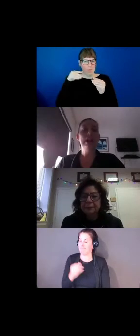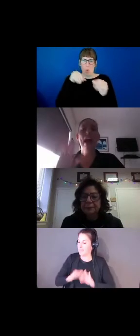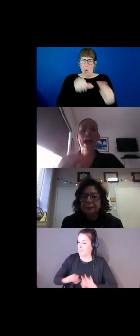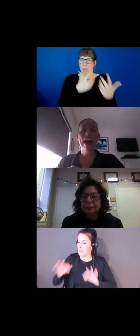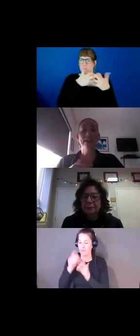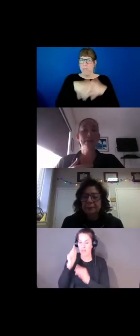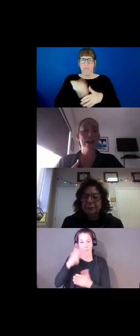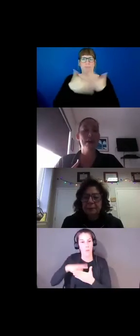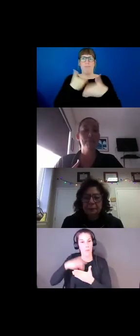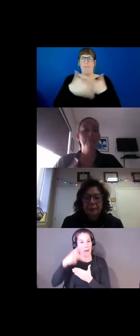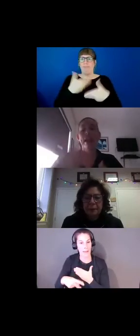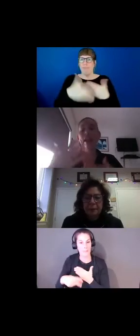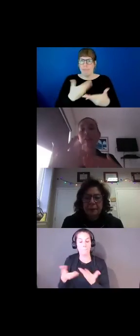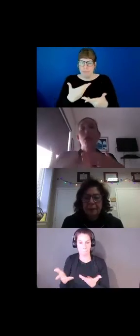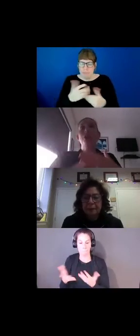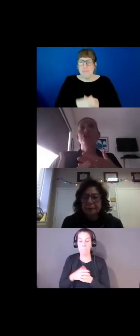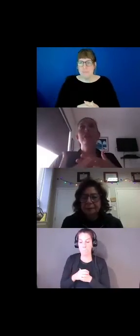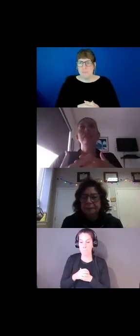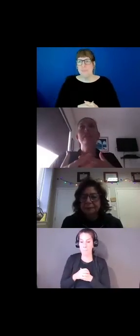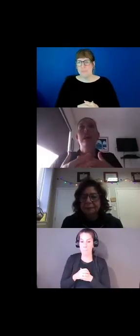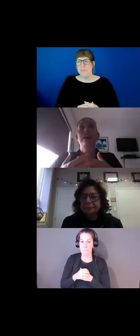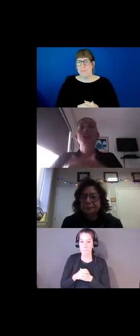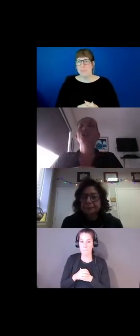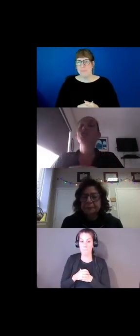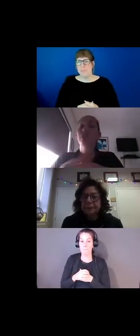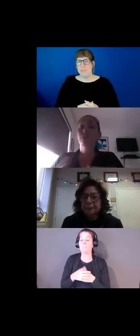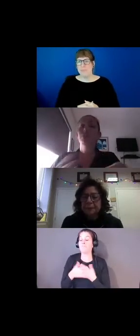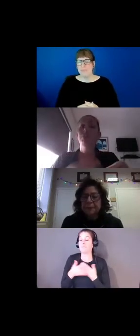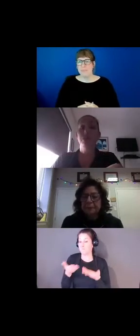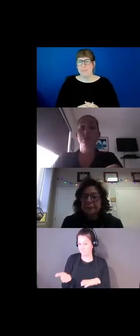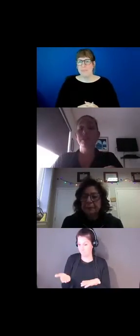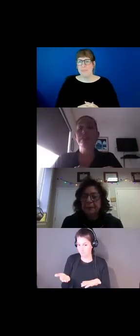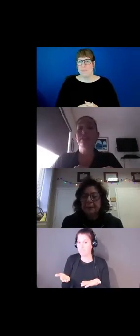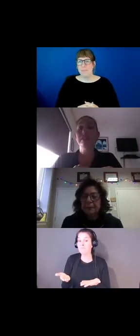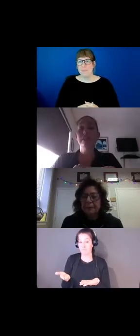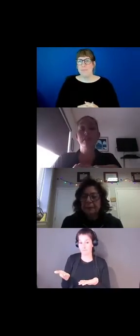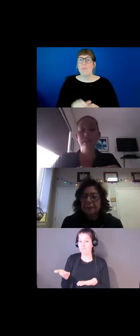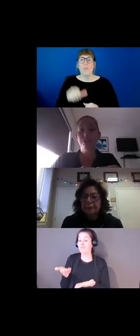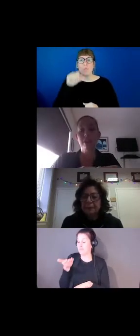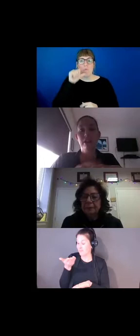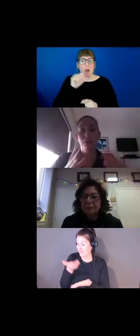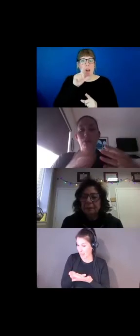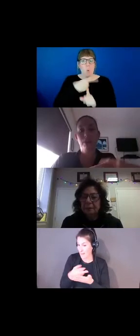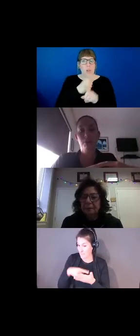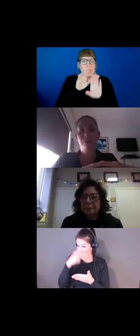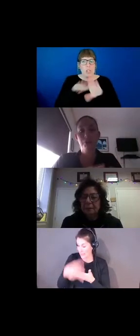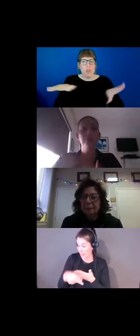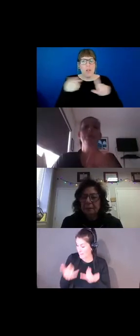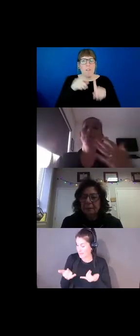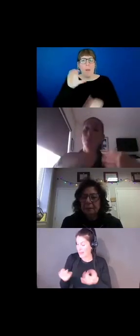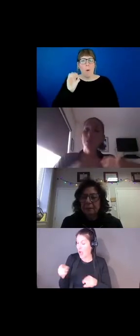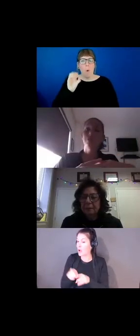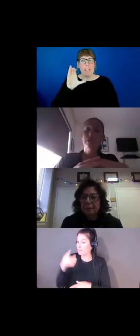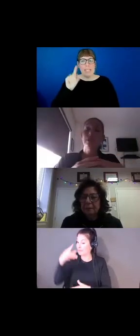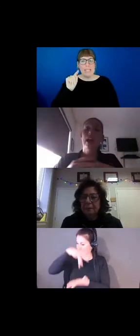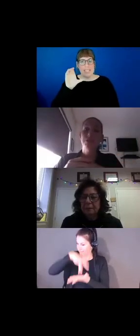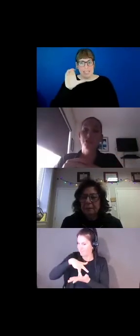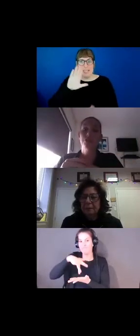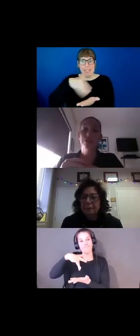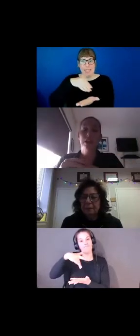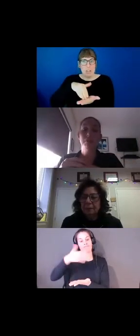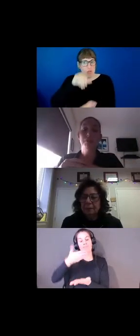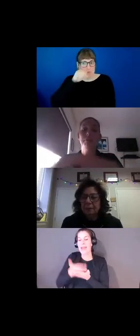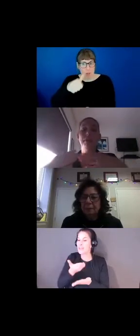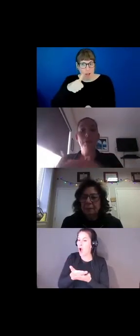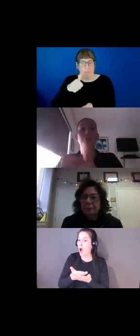school. And it's not just children through the OCTC center anymore that are referred. We do still have